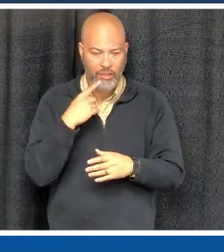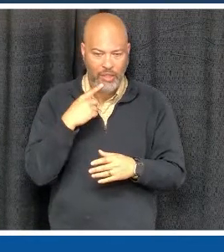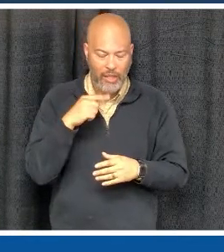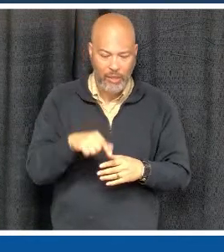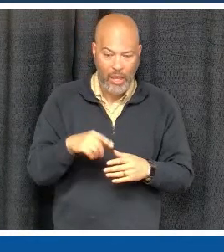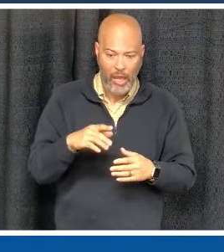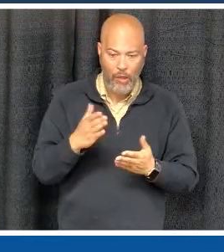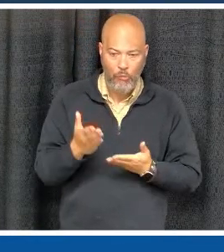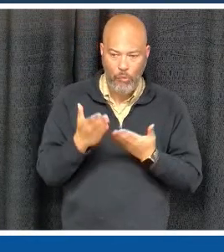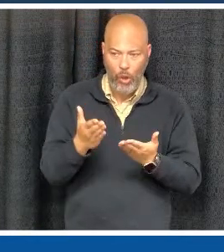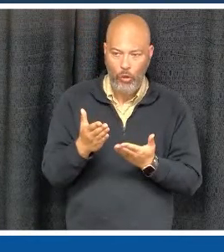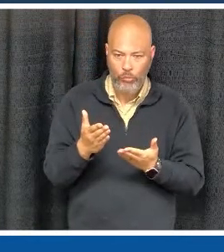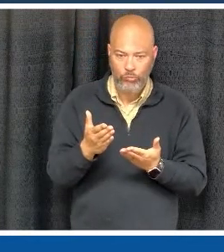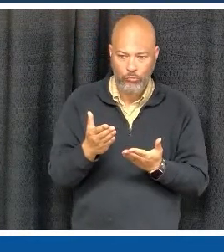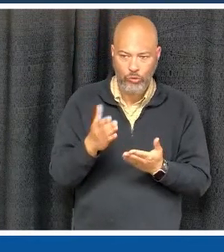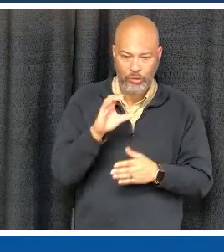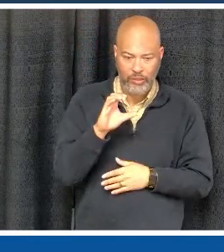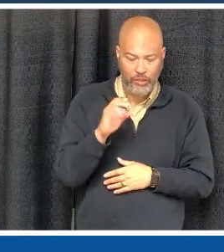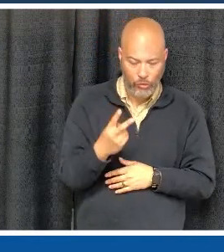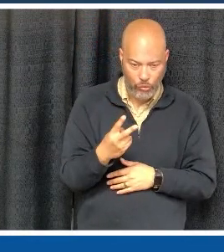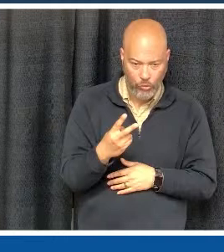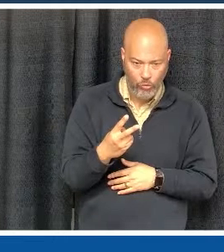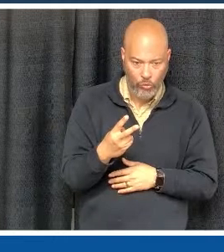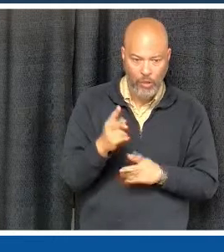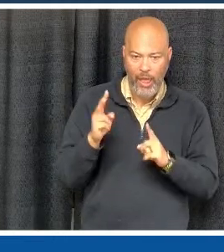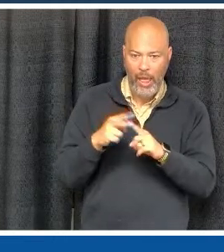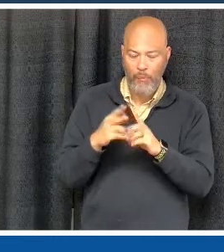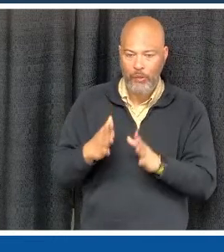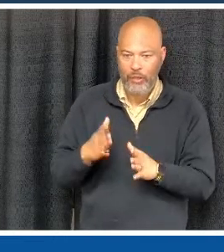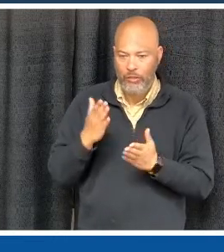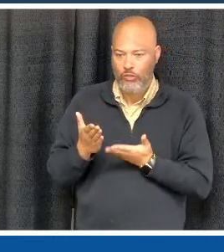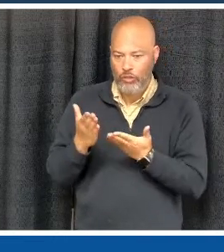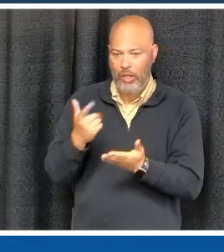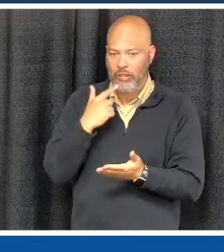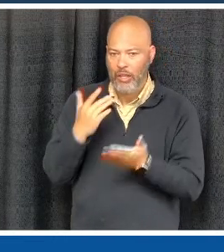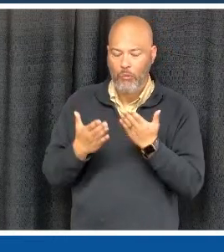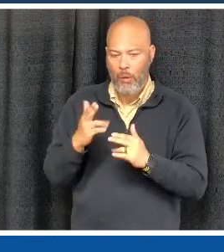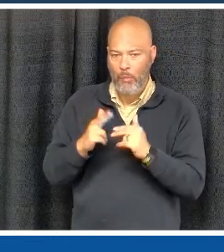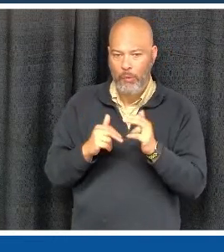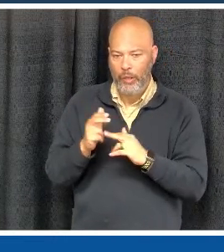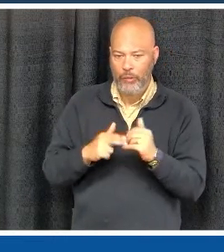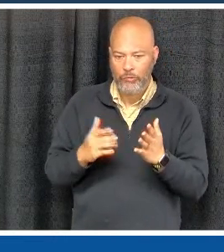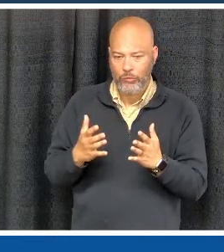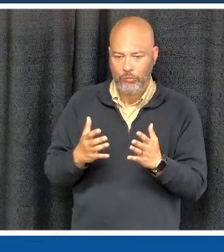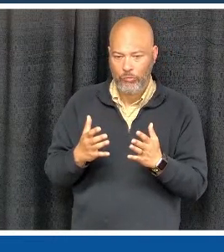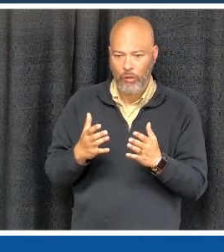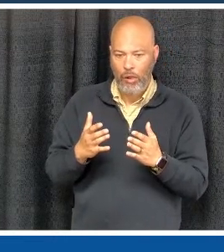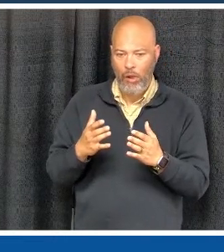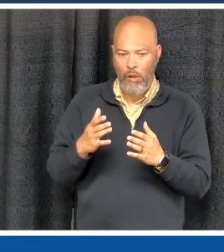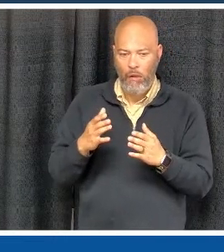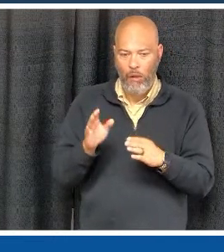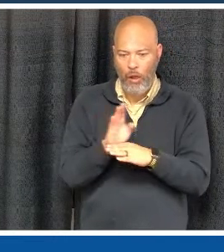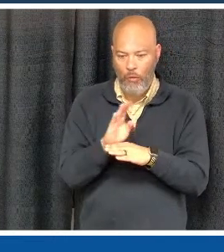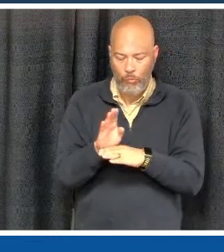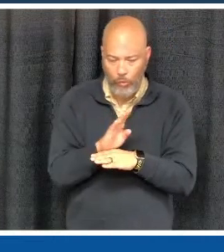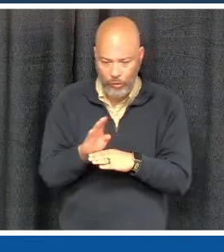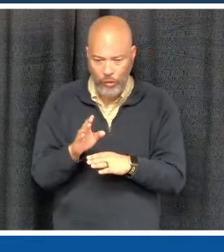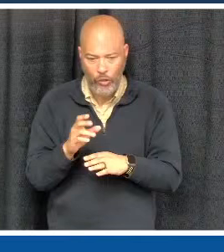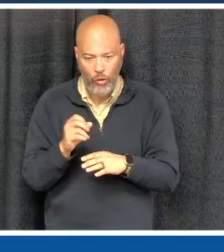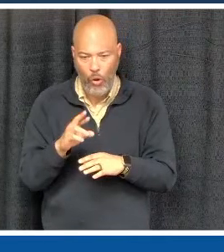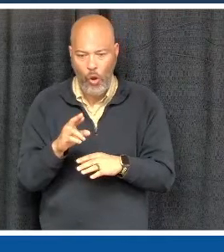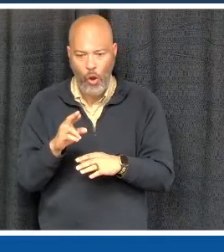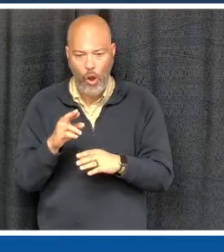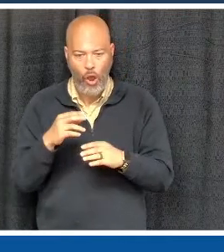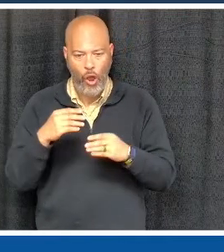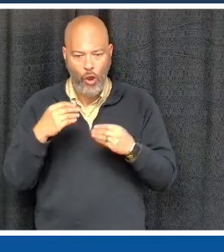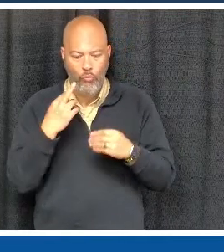property is proposed to zone C2. The applicant has suggested that they might build a build-to-suit or a small restaurant or something to that effect,